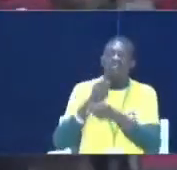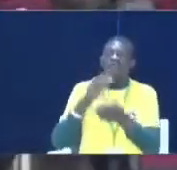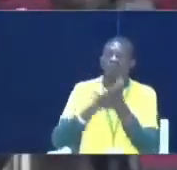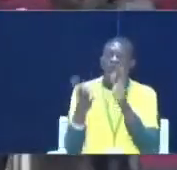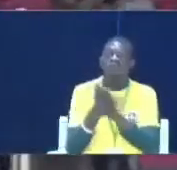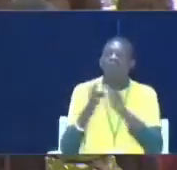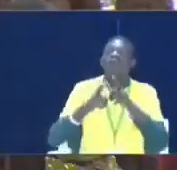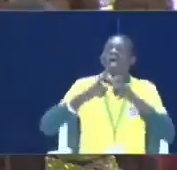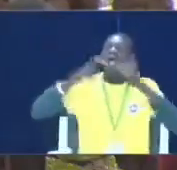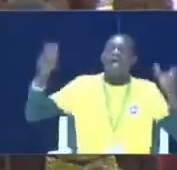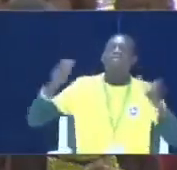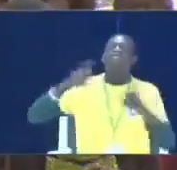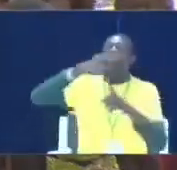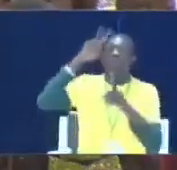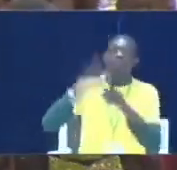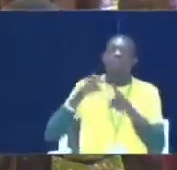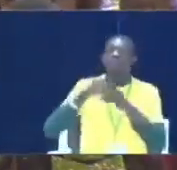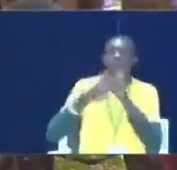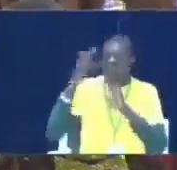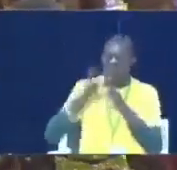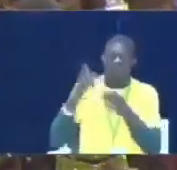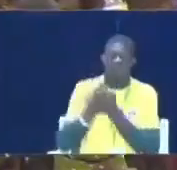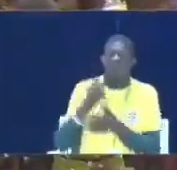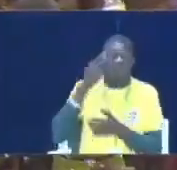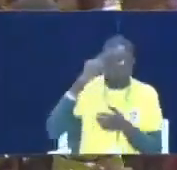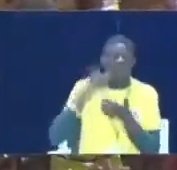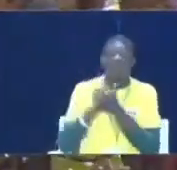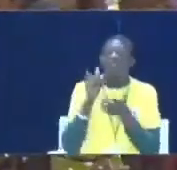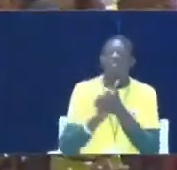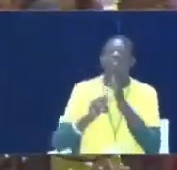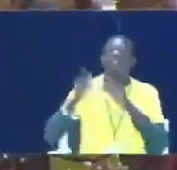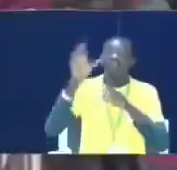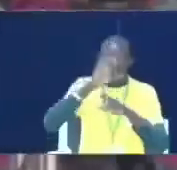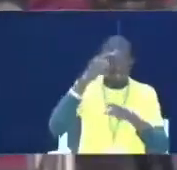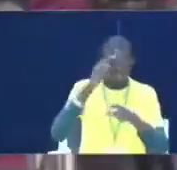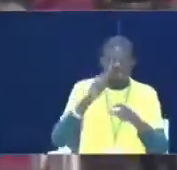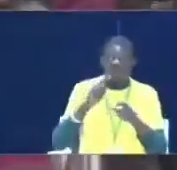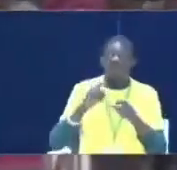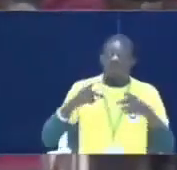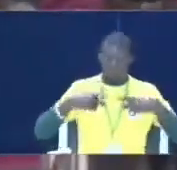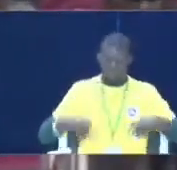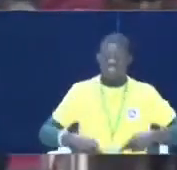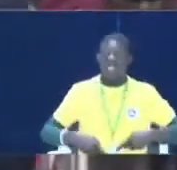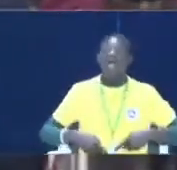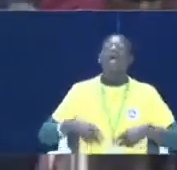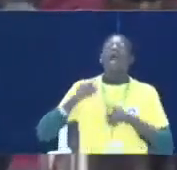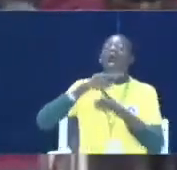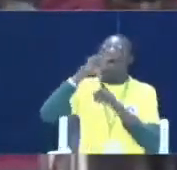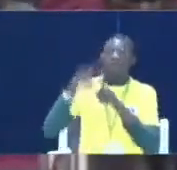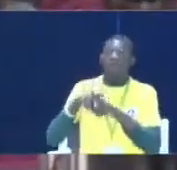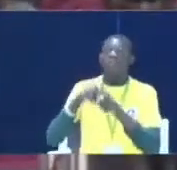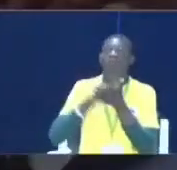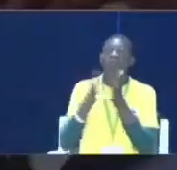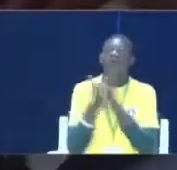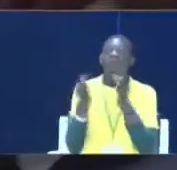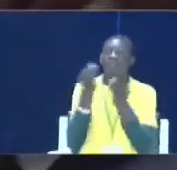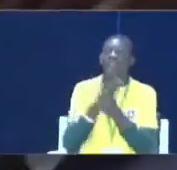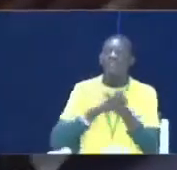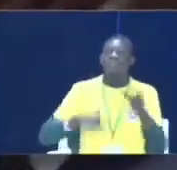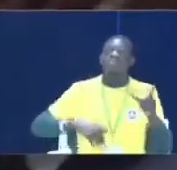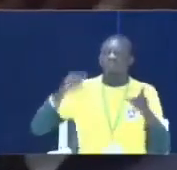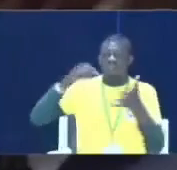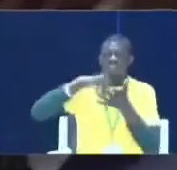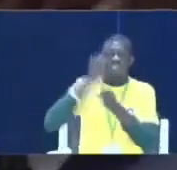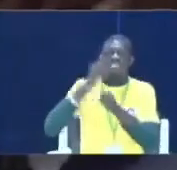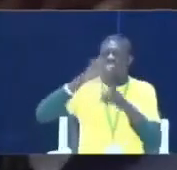an allocation in the name of Jesus. For those of us that are looking for physical allocation, you will be a landlord this year in the name of